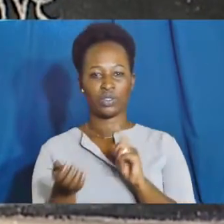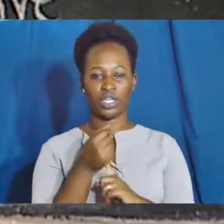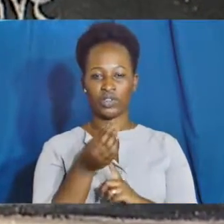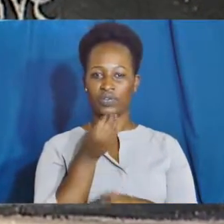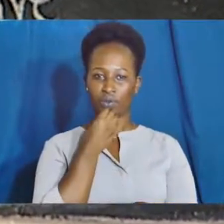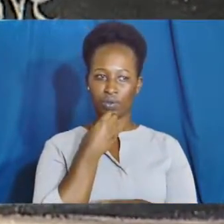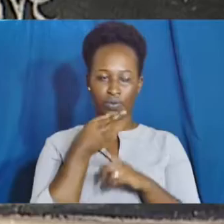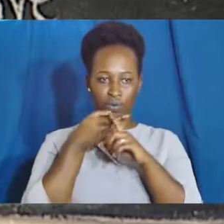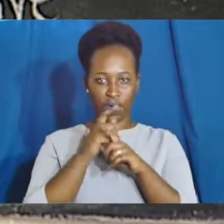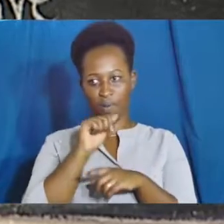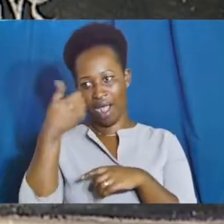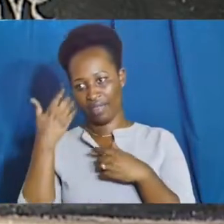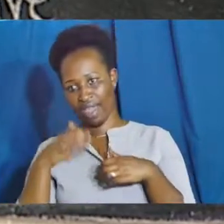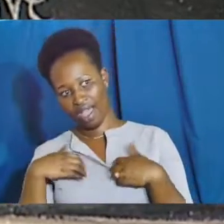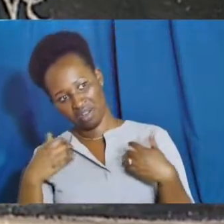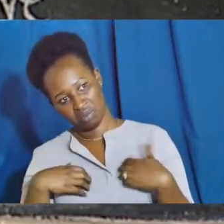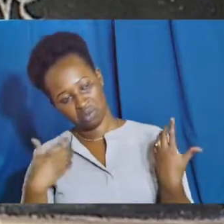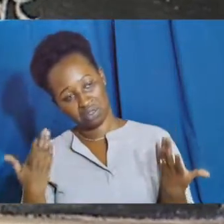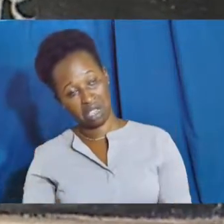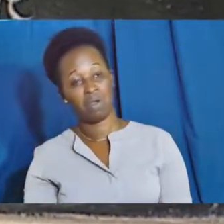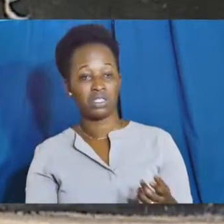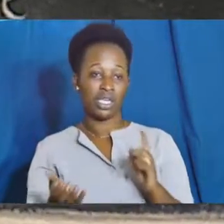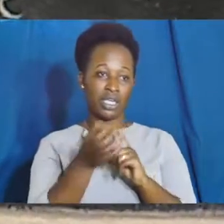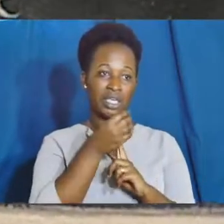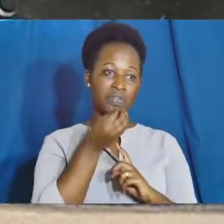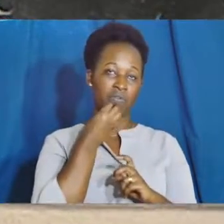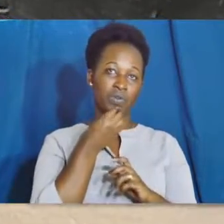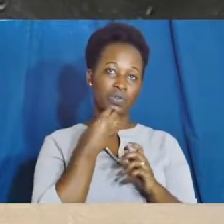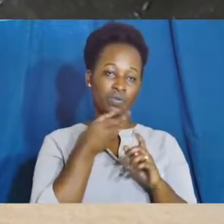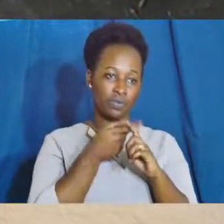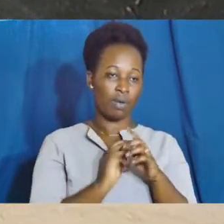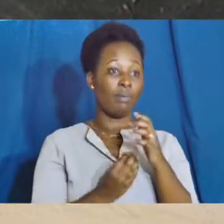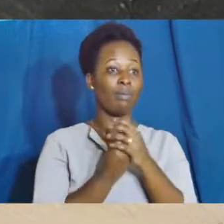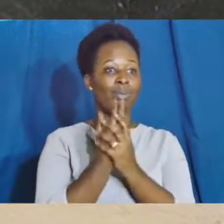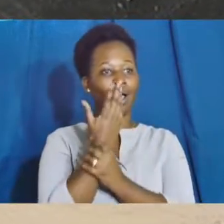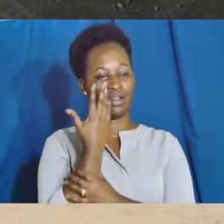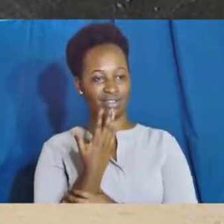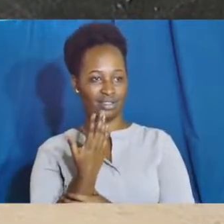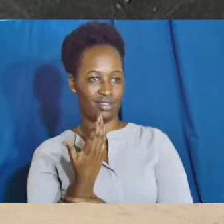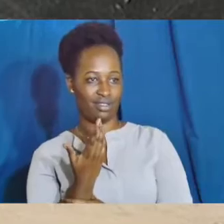from other animals. They can also get food from plants.